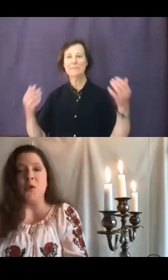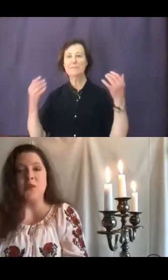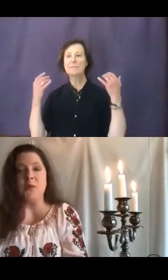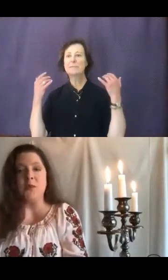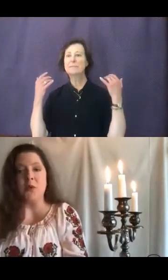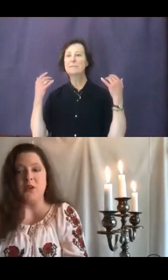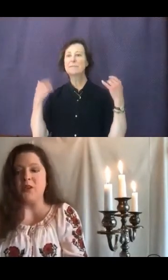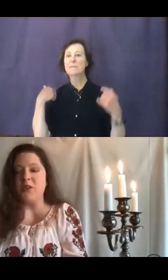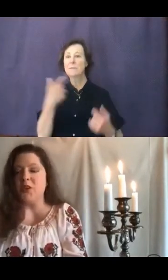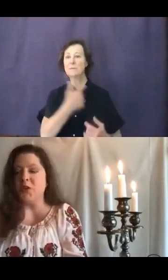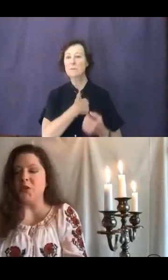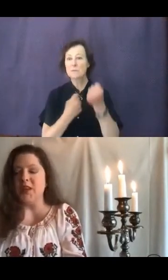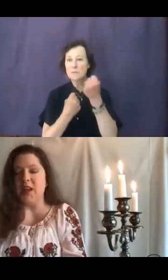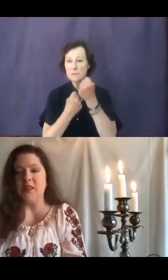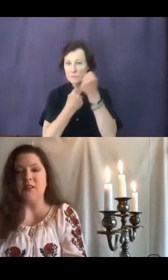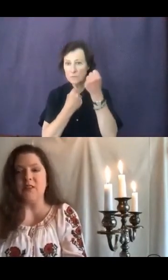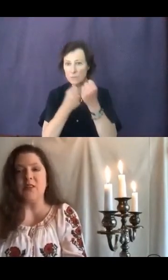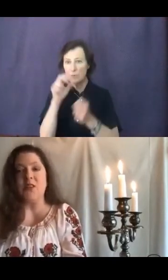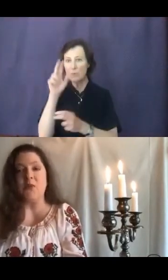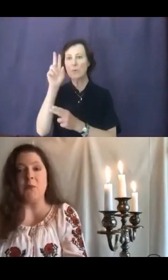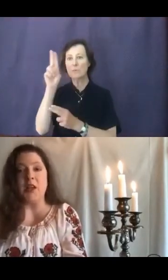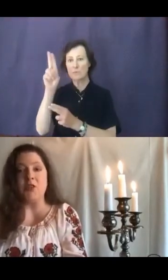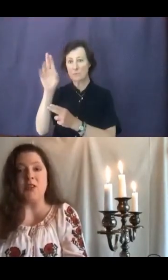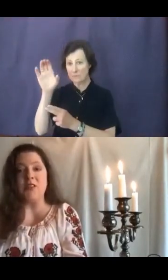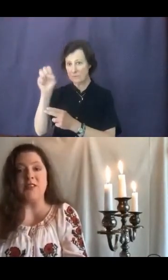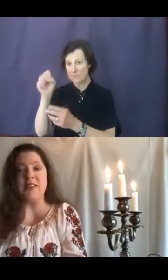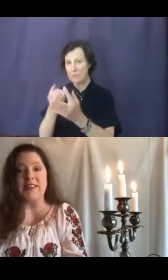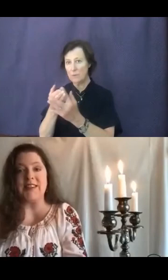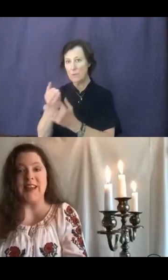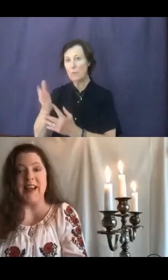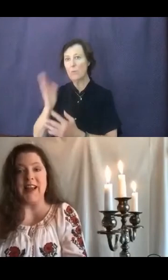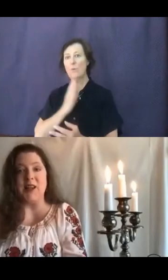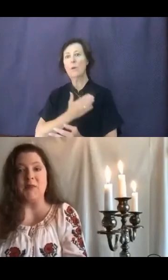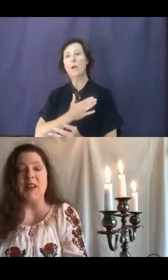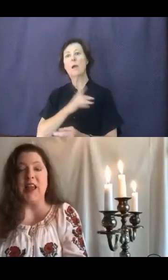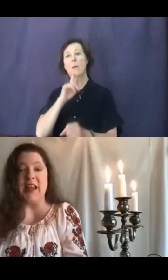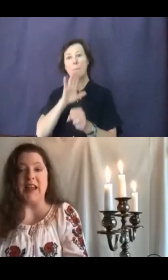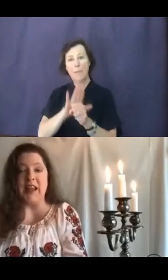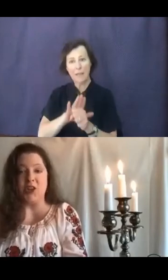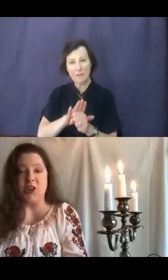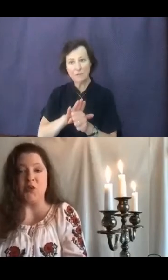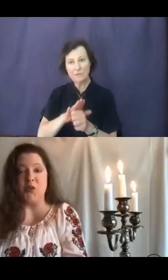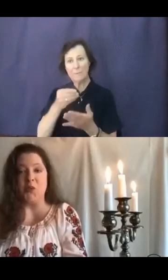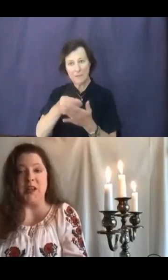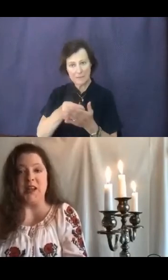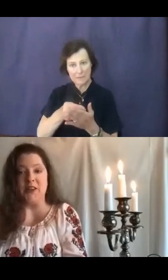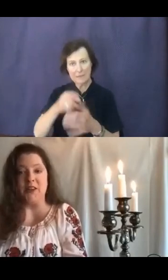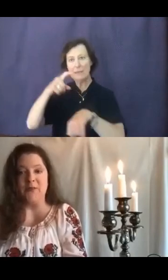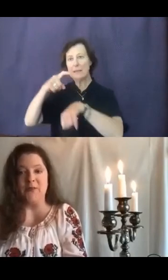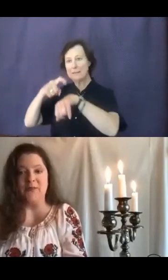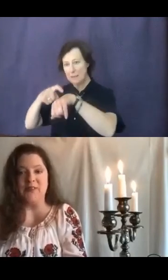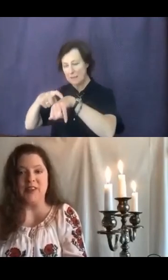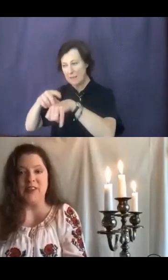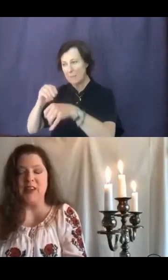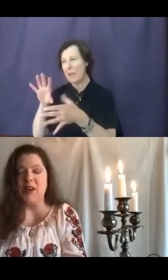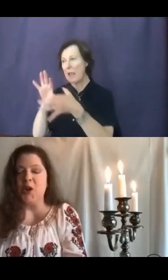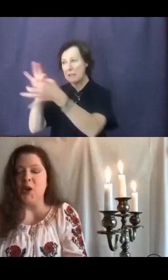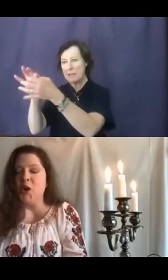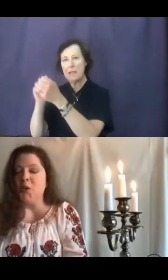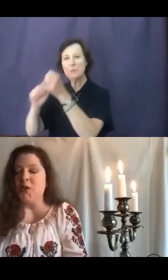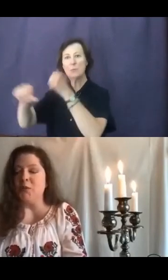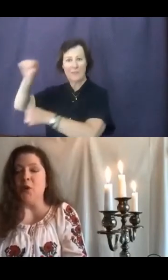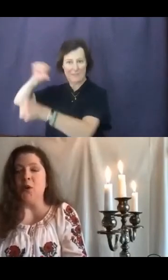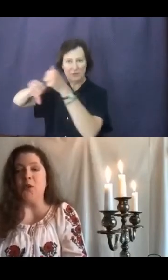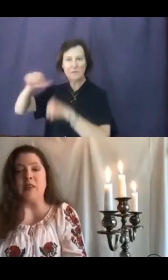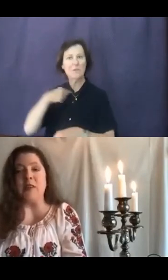We support UUCS through our pledges, time, and connections with one another.